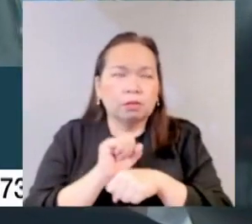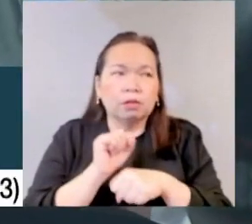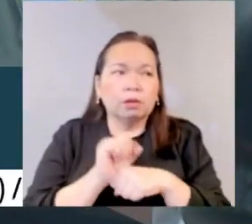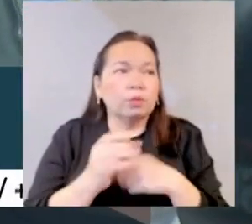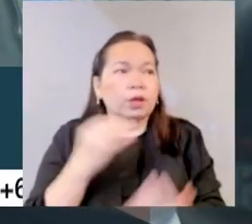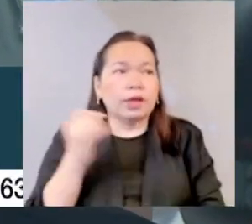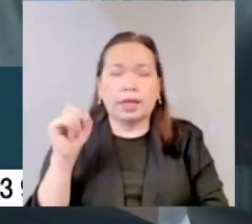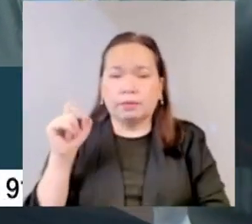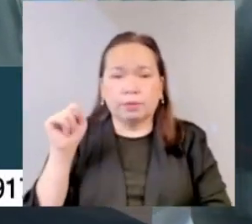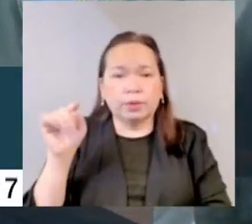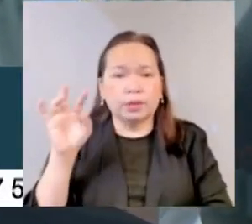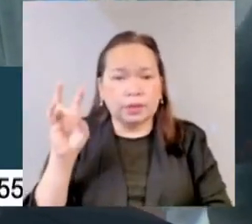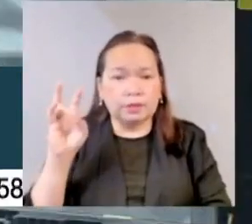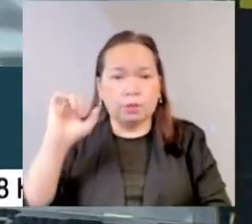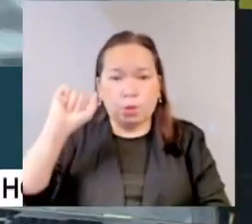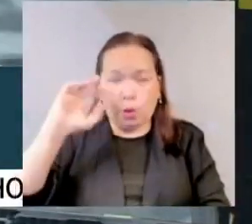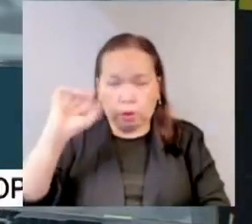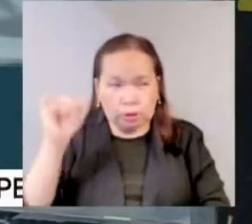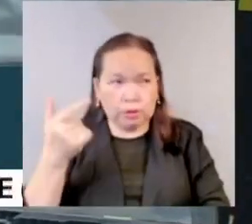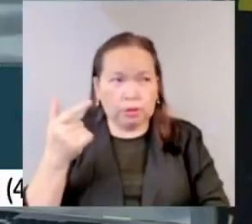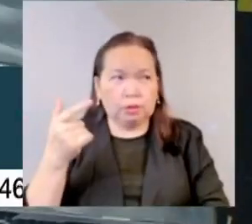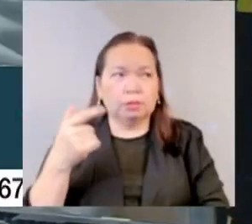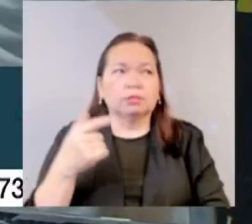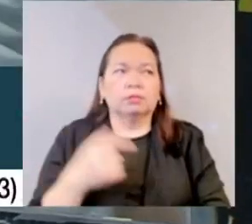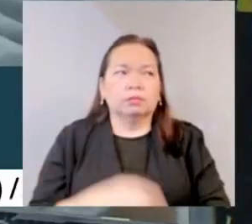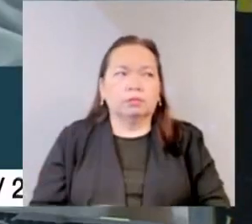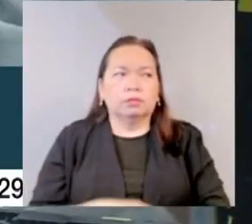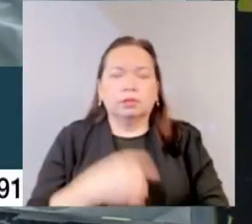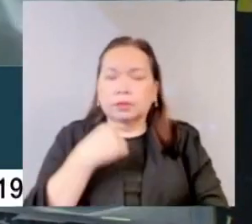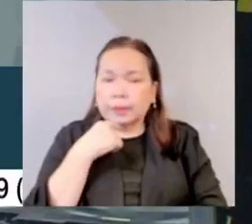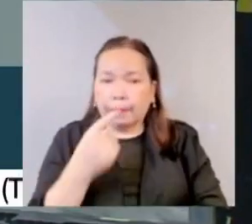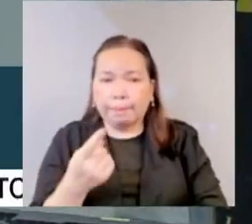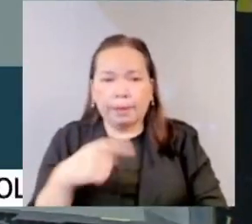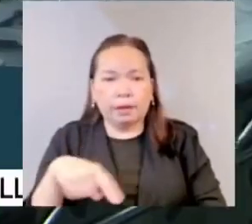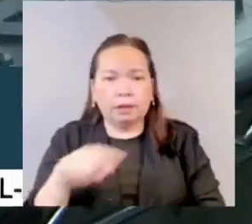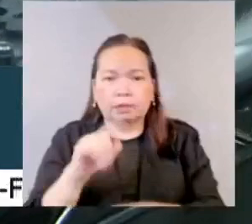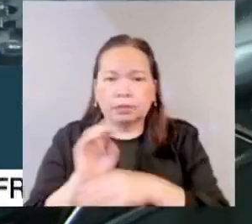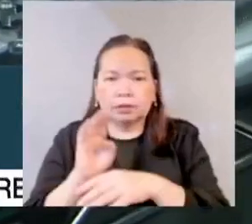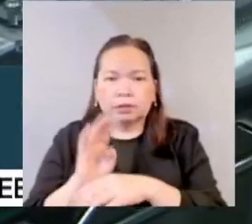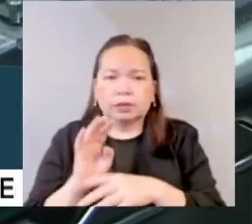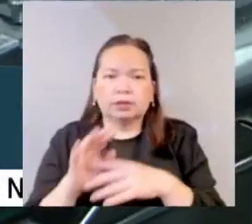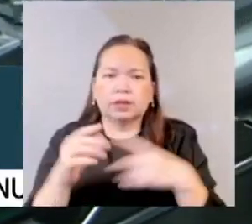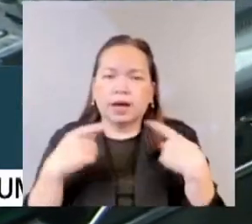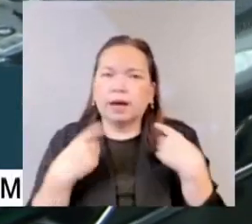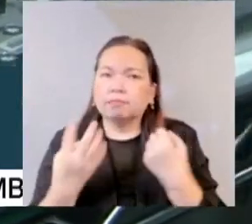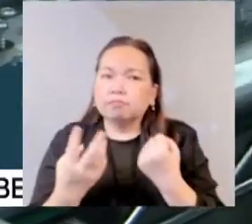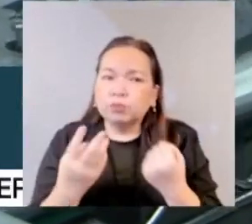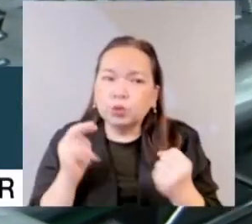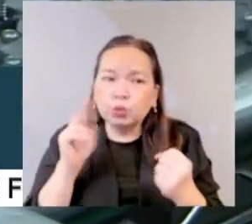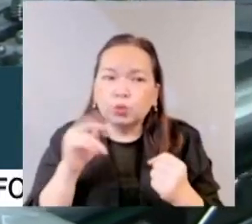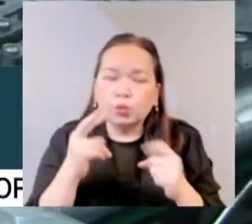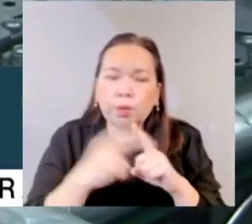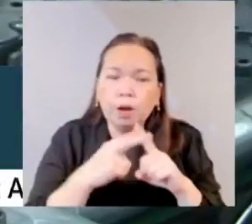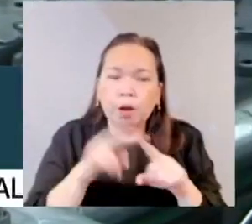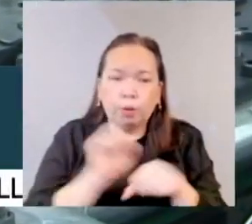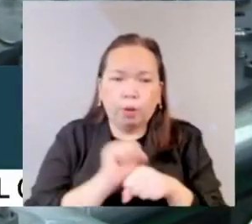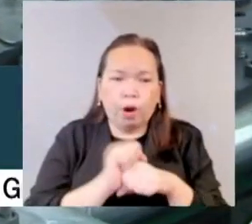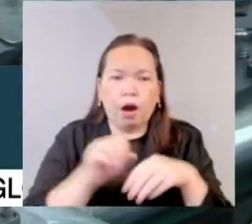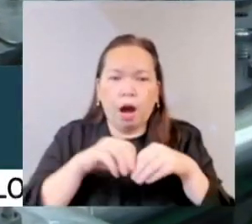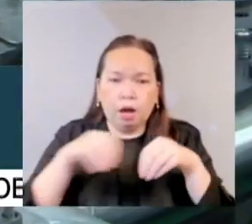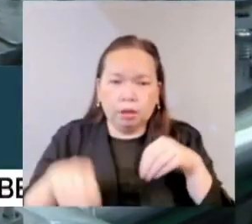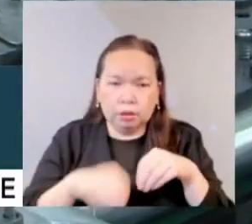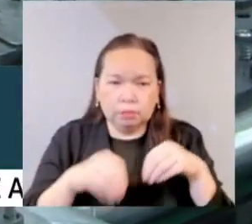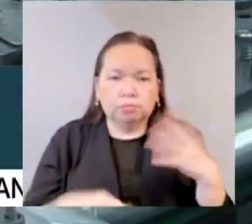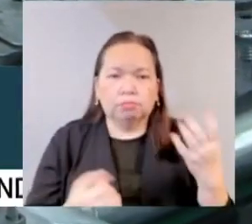jobs in August include agriculture and forestry, construction and education. On the flip side, the sectors of information